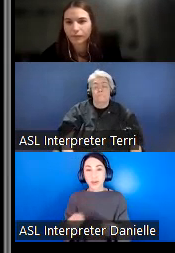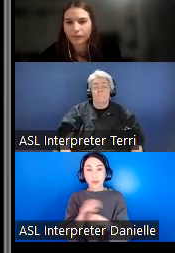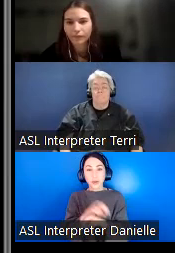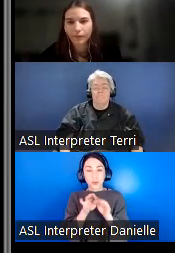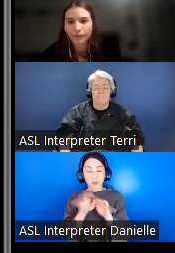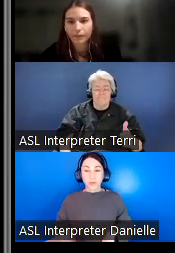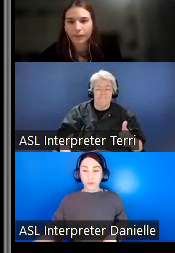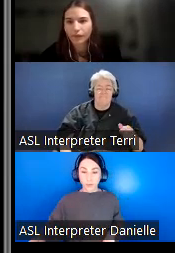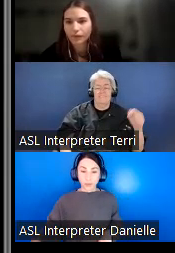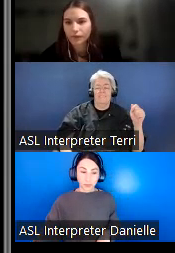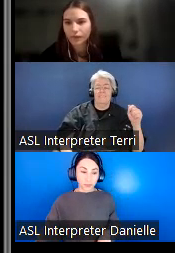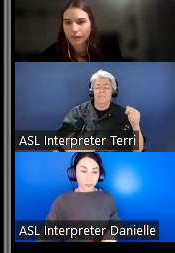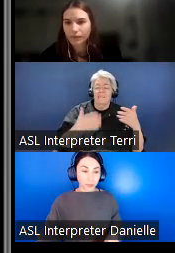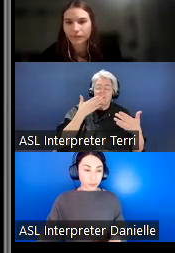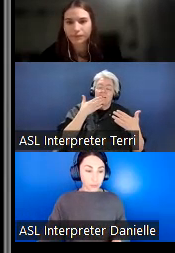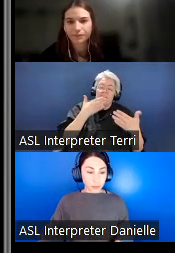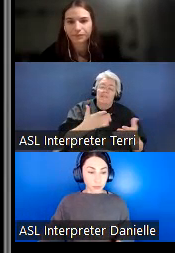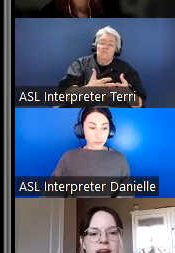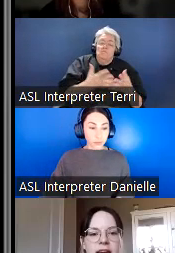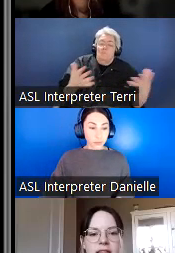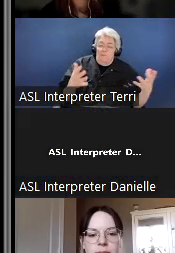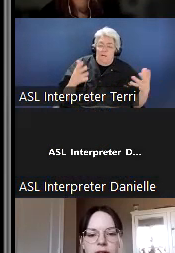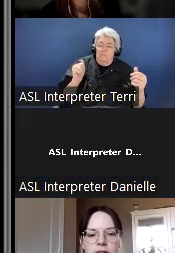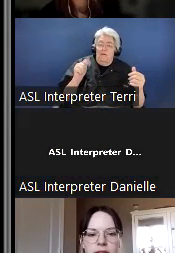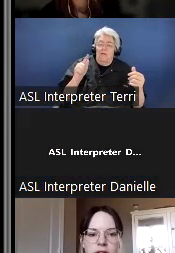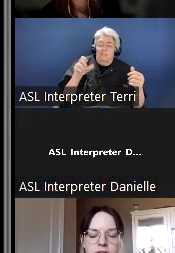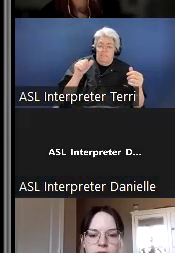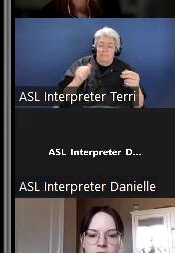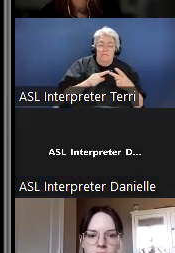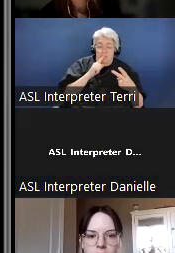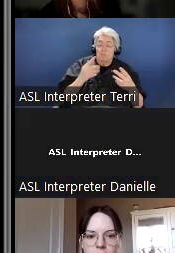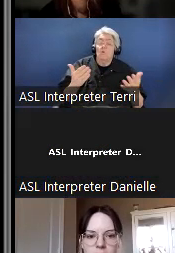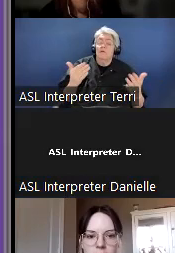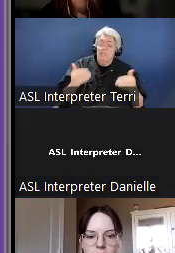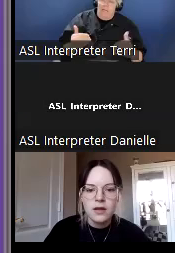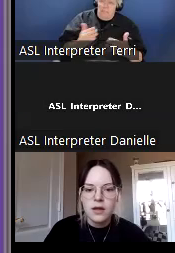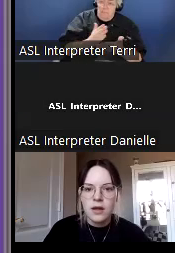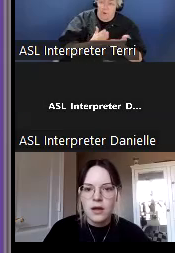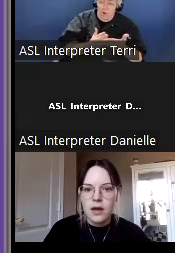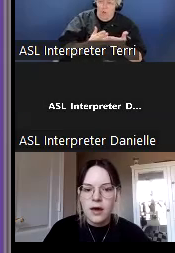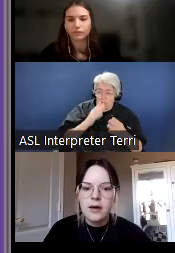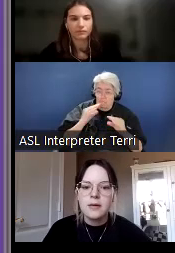Thank you so much, Alyssa. So the next part of our training,